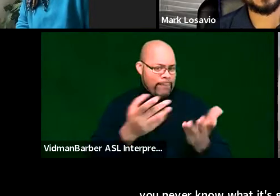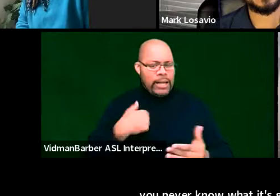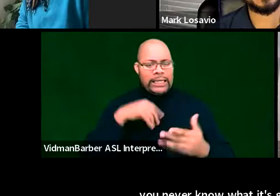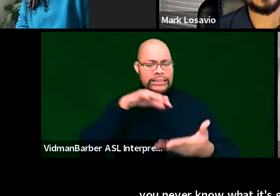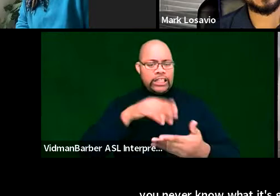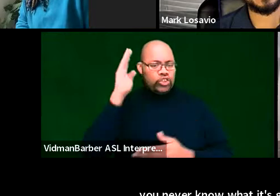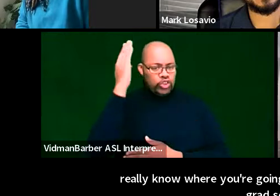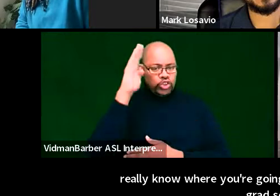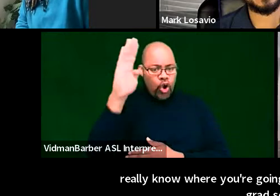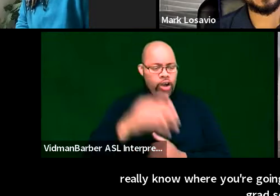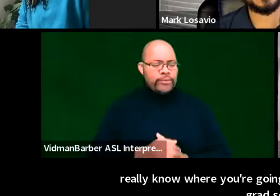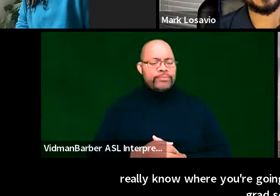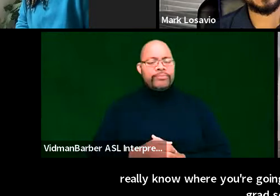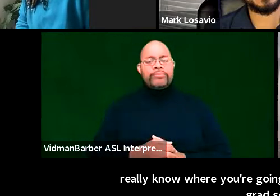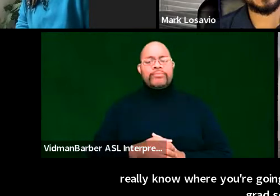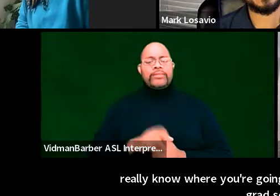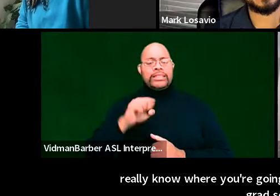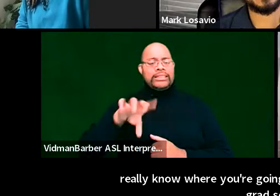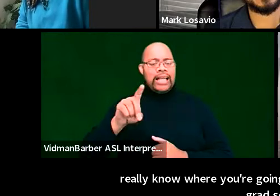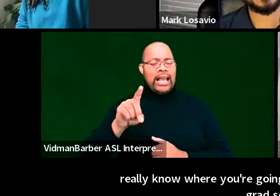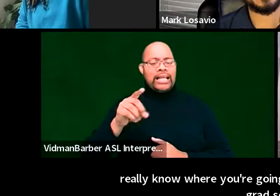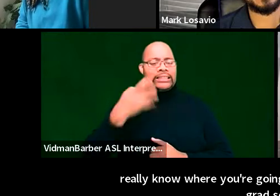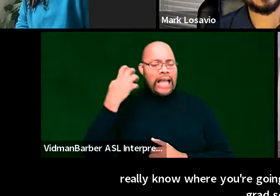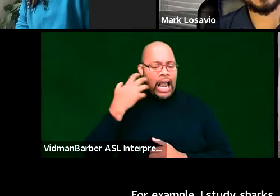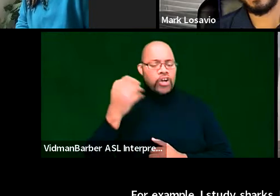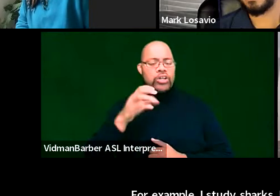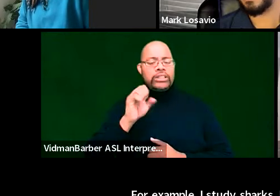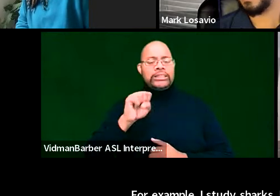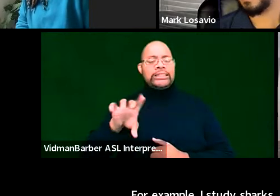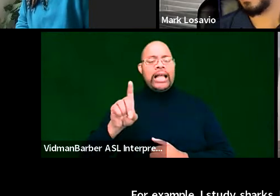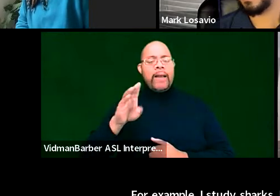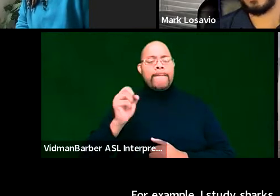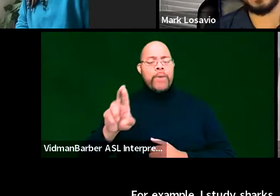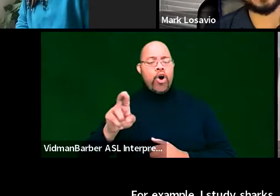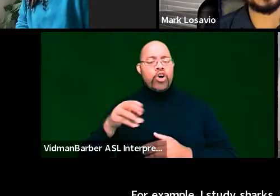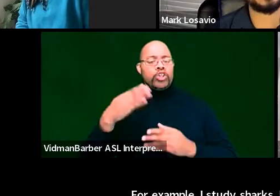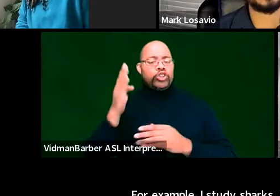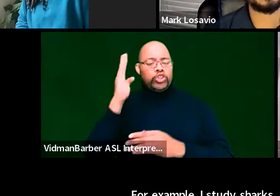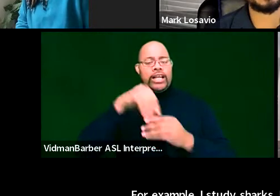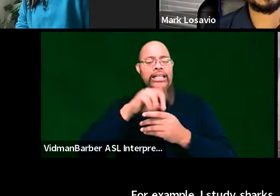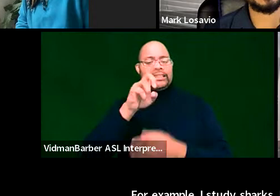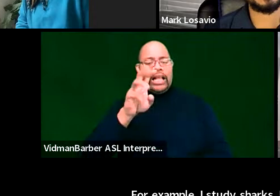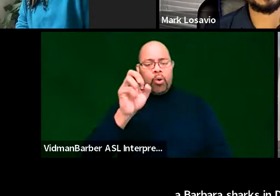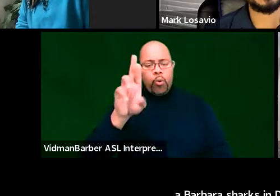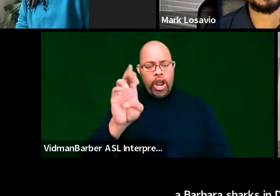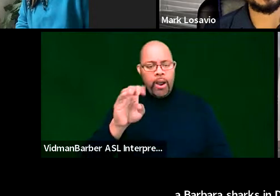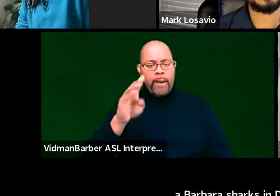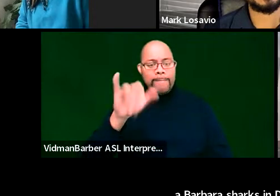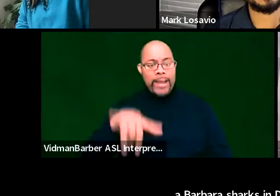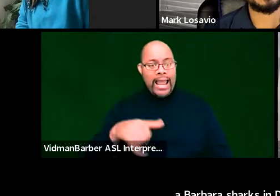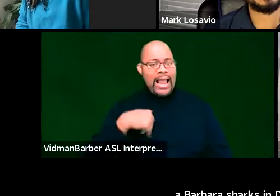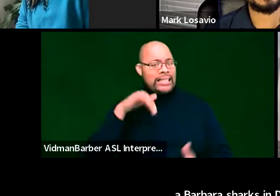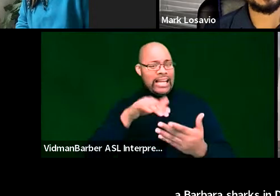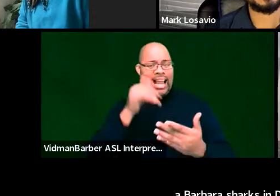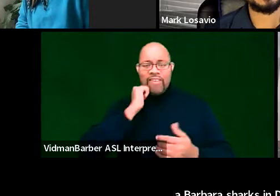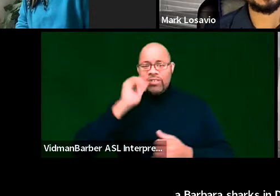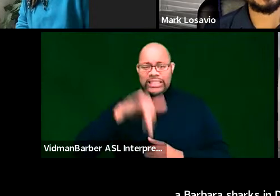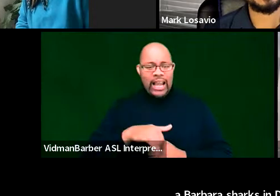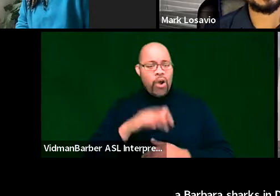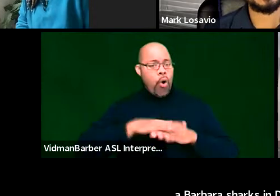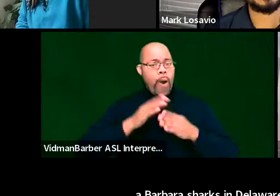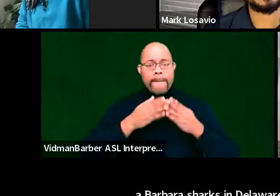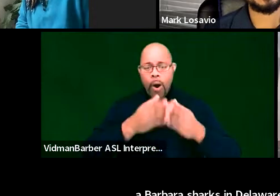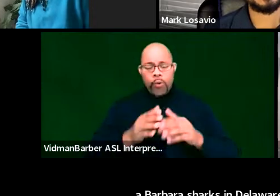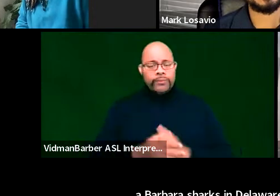studied sharks. I studied sand tiger and sandbar sharks in Delaware Bay. And I spent basically every day on a